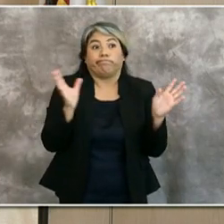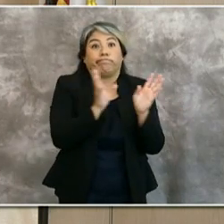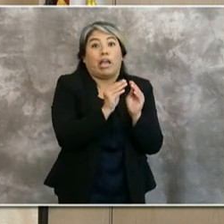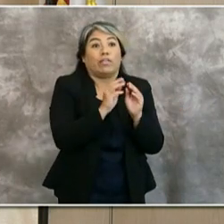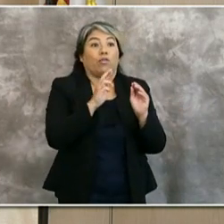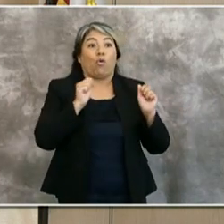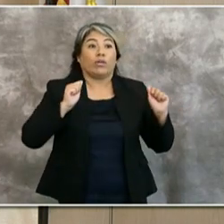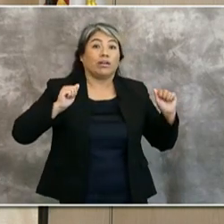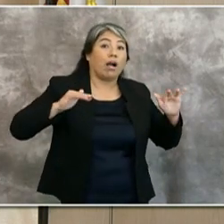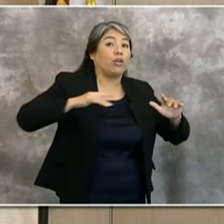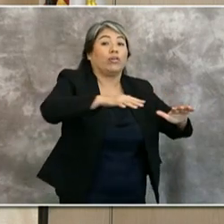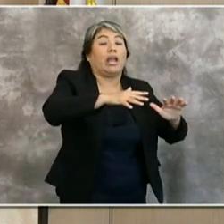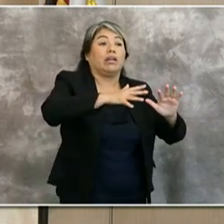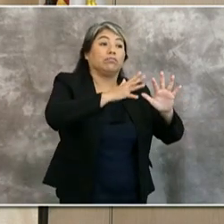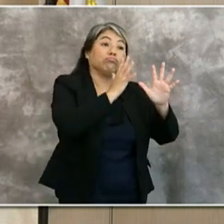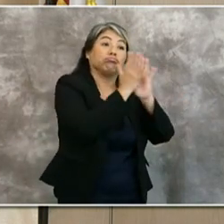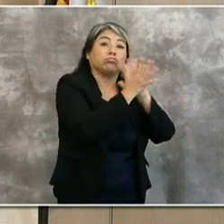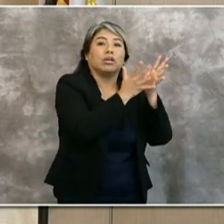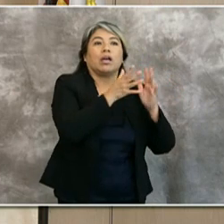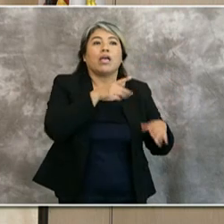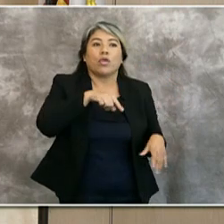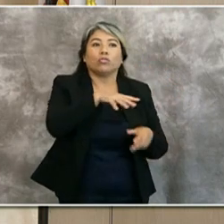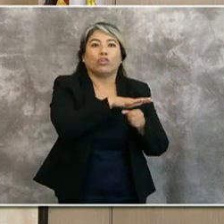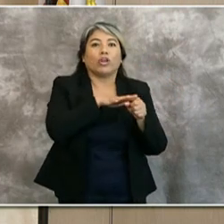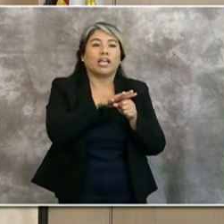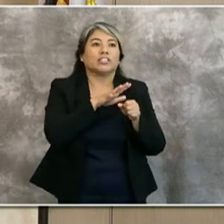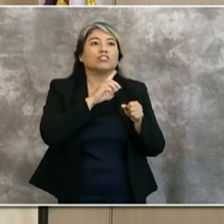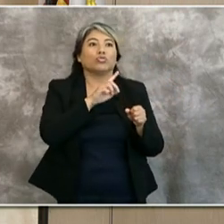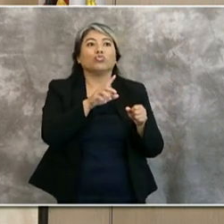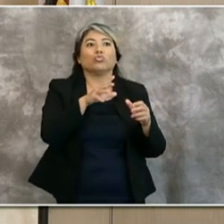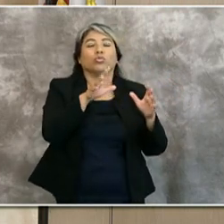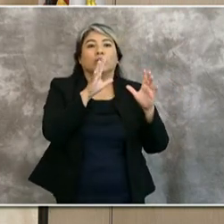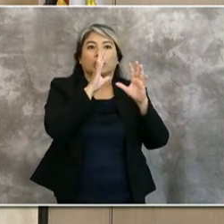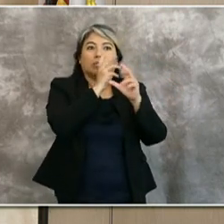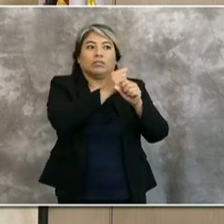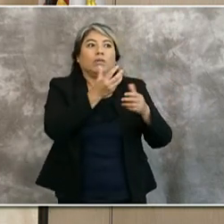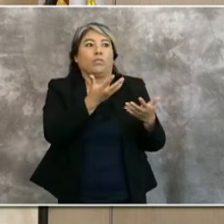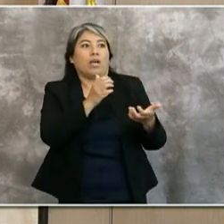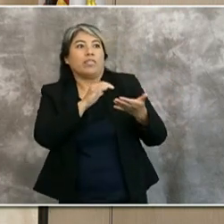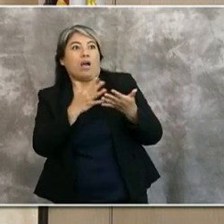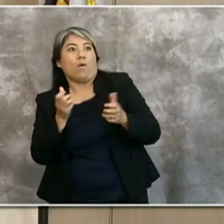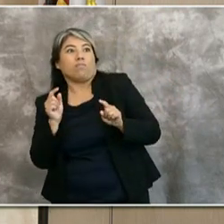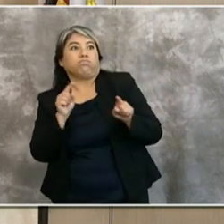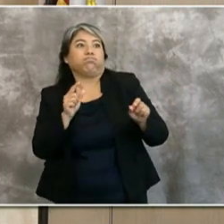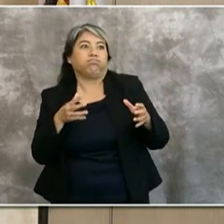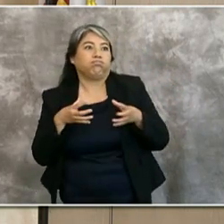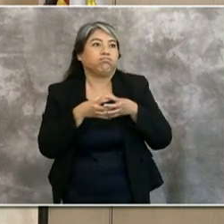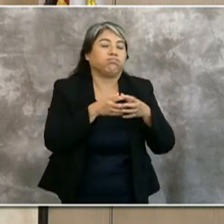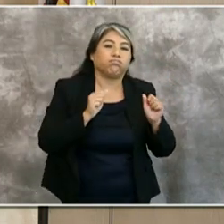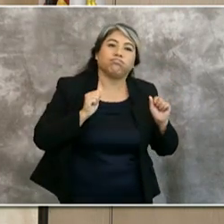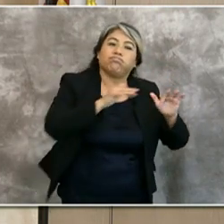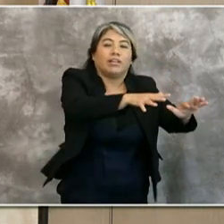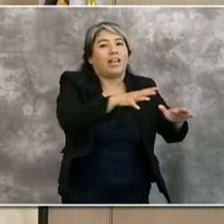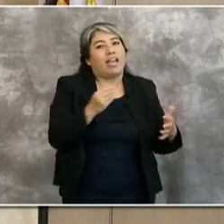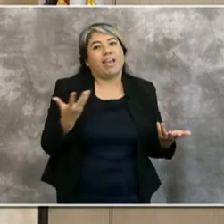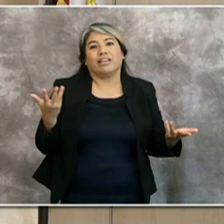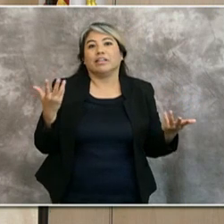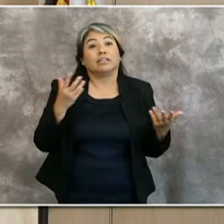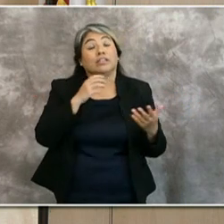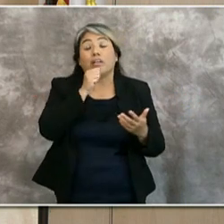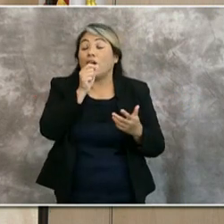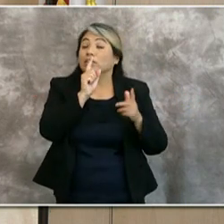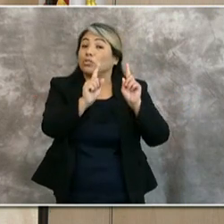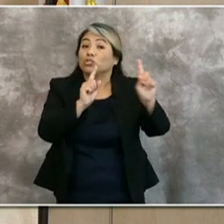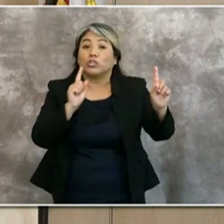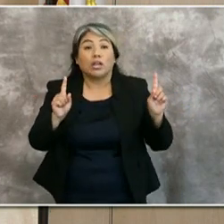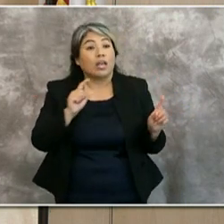gather or congregate, those locations do attract this population, and hence, they're not social